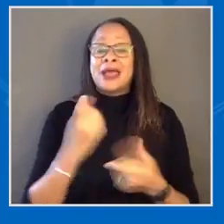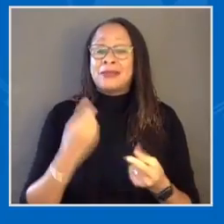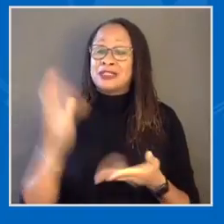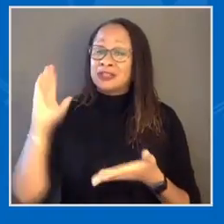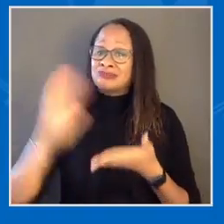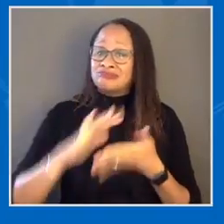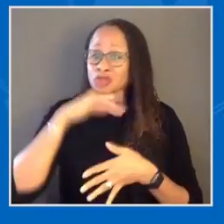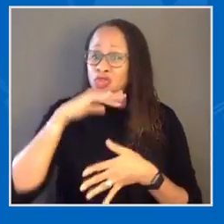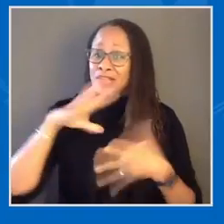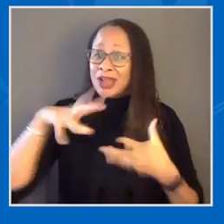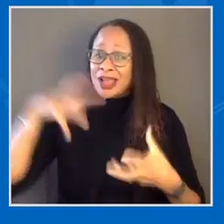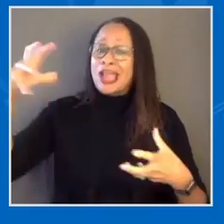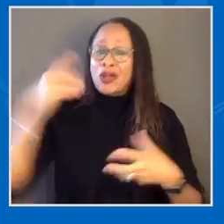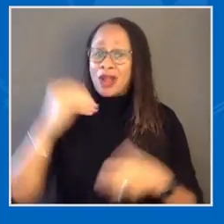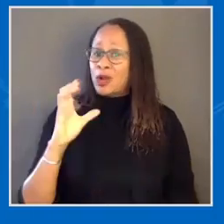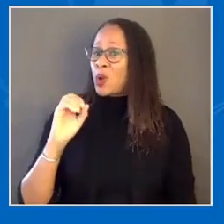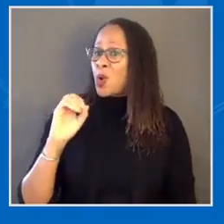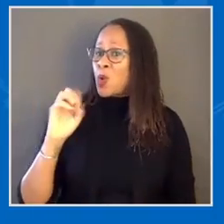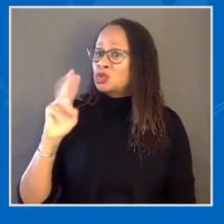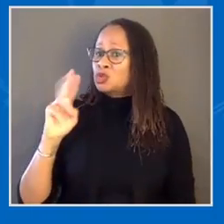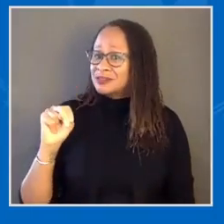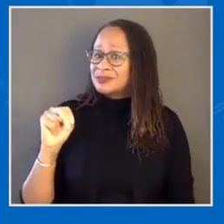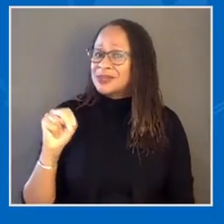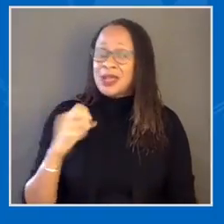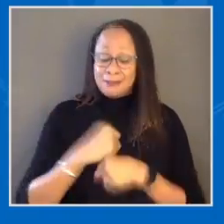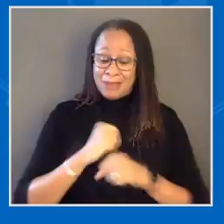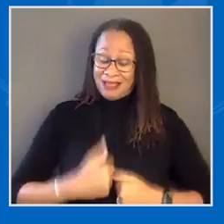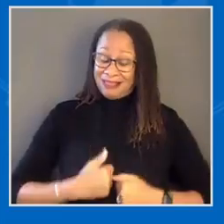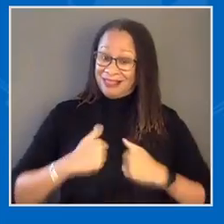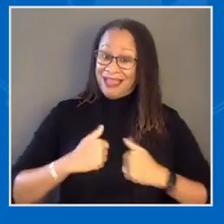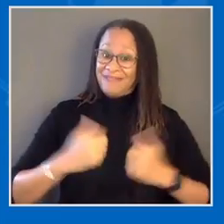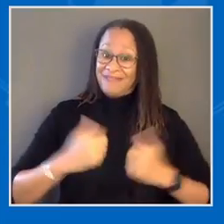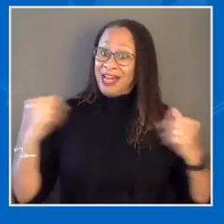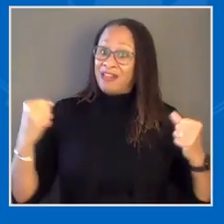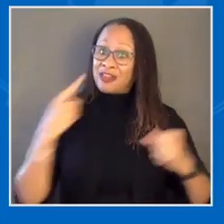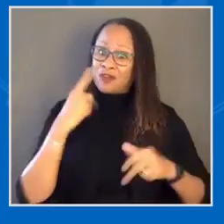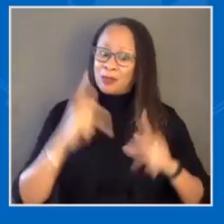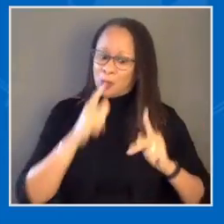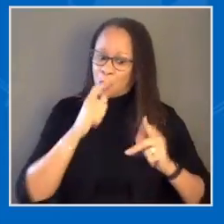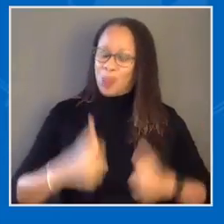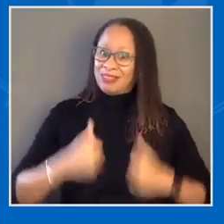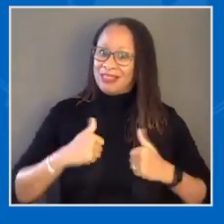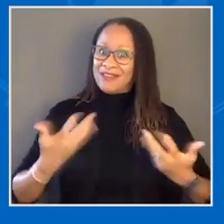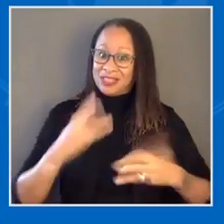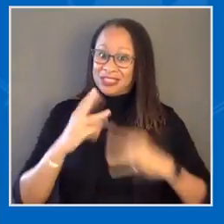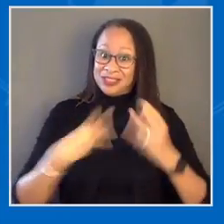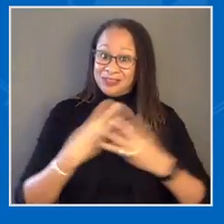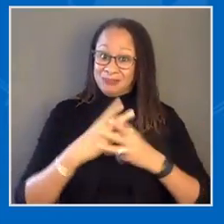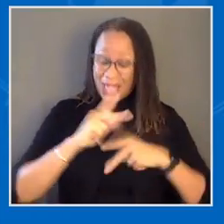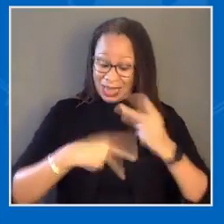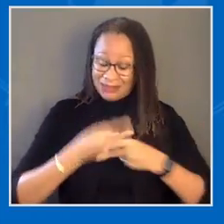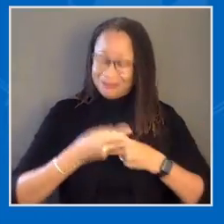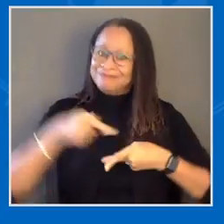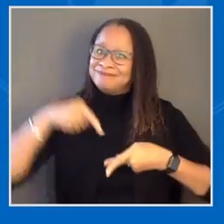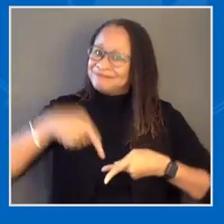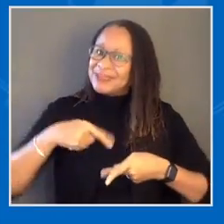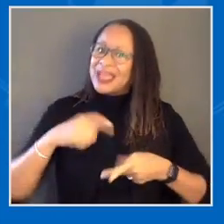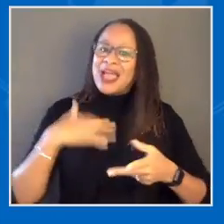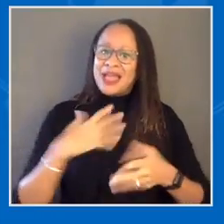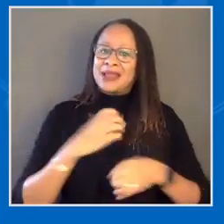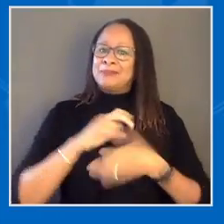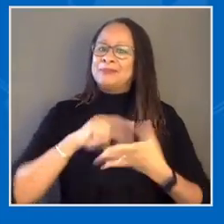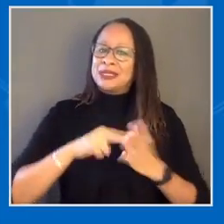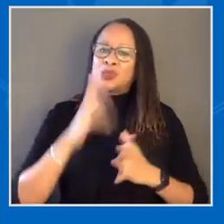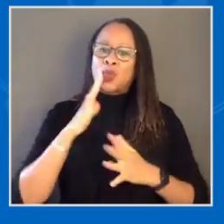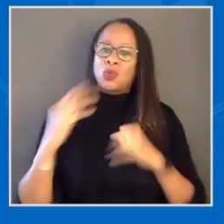ocean. It means making life healthier for citizens across the world. And it means we will strengthen